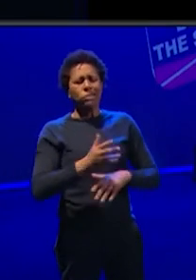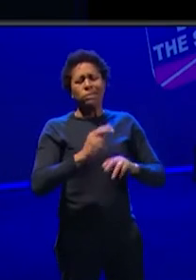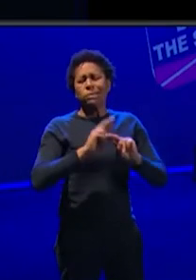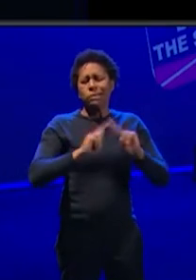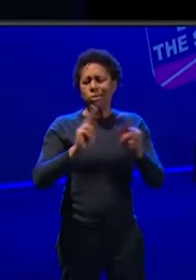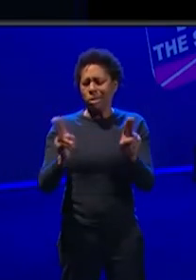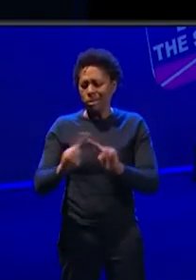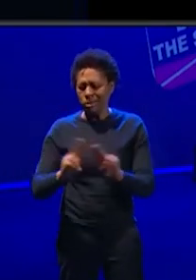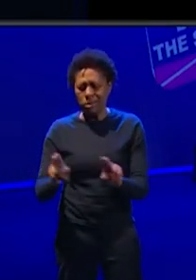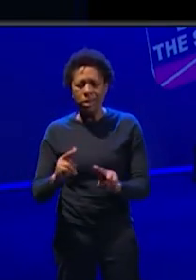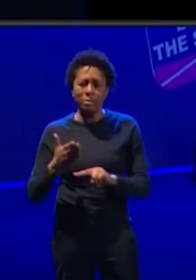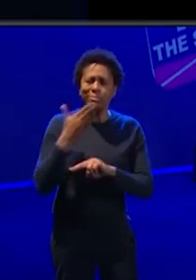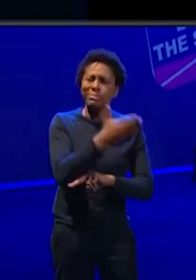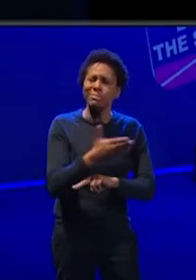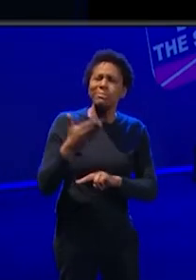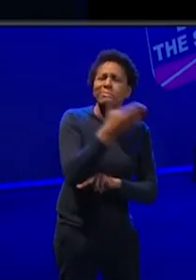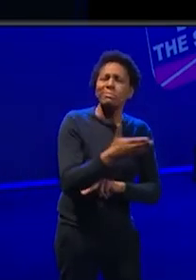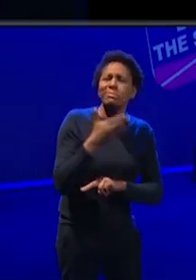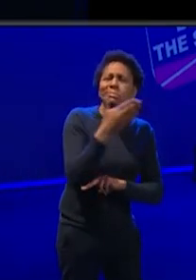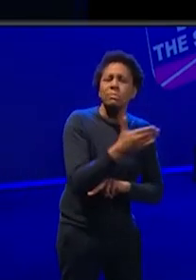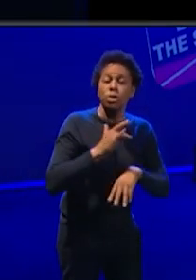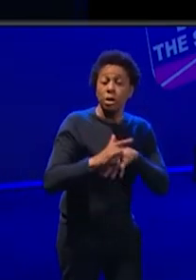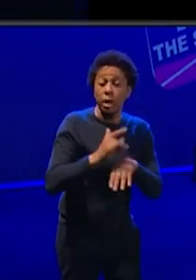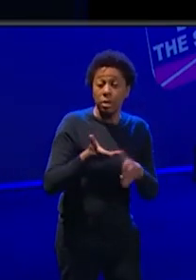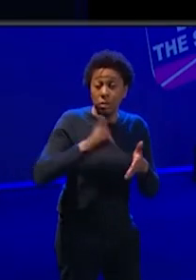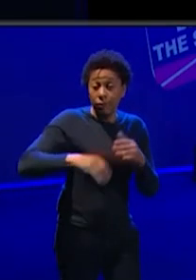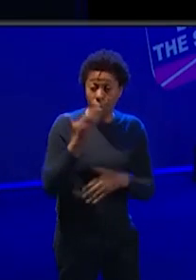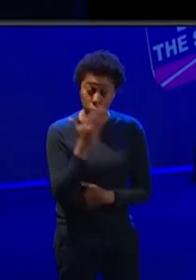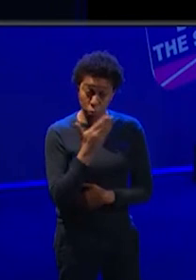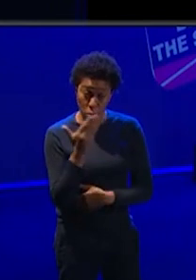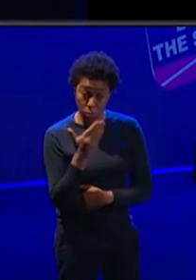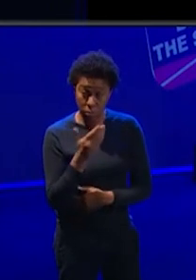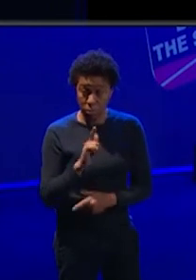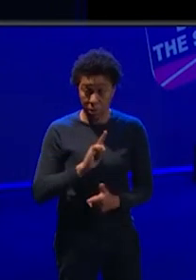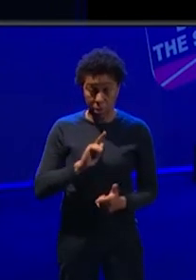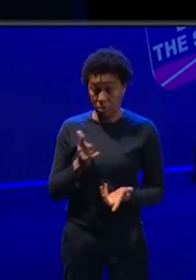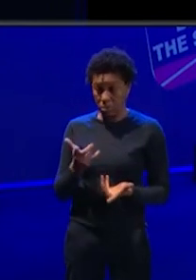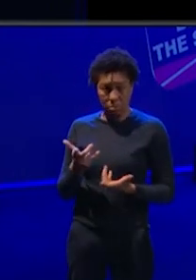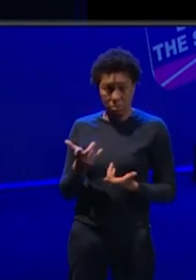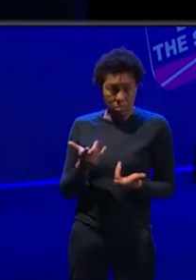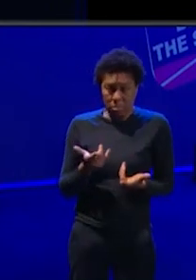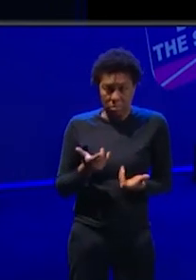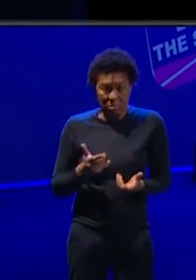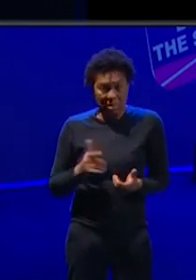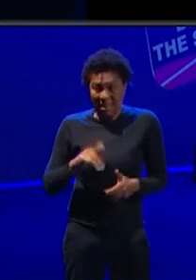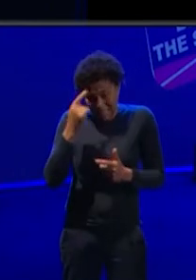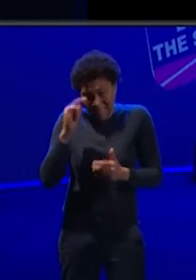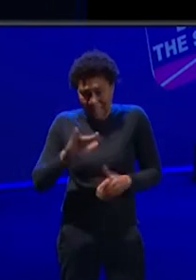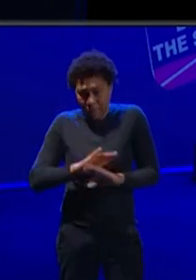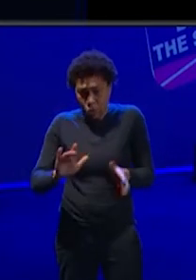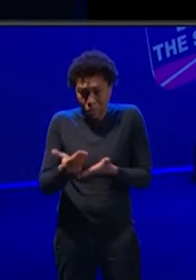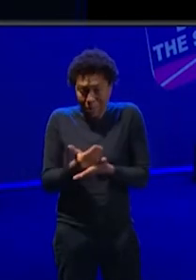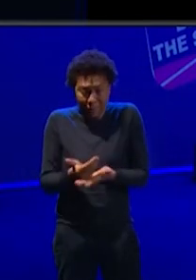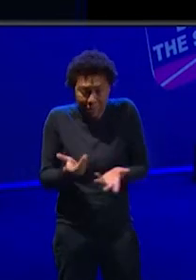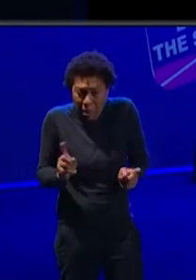to work on all these structural changes when, you know, the funding's not there or the backing's not there? What else can we do? So to relay